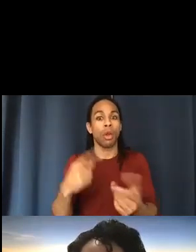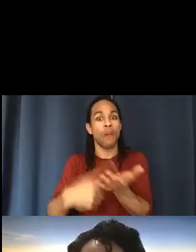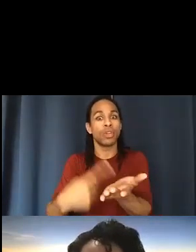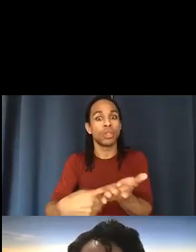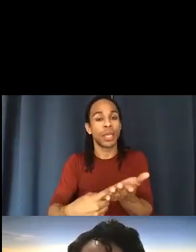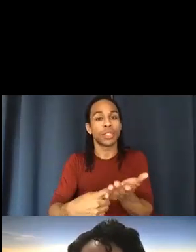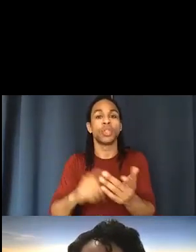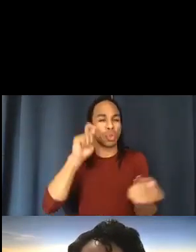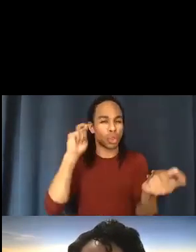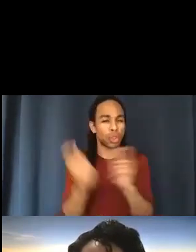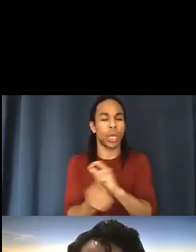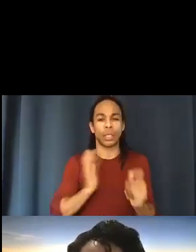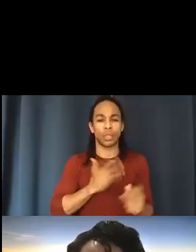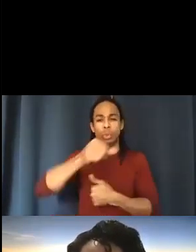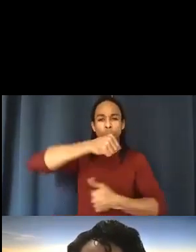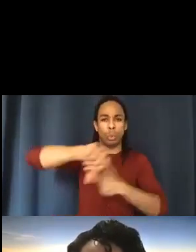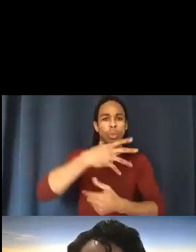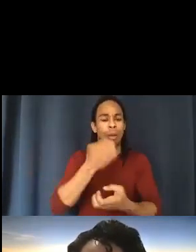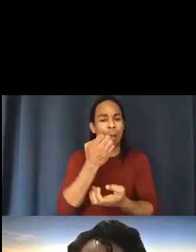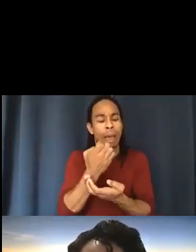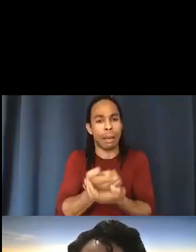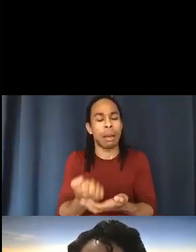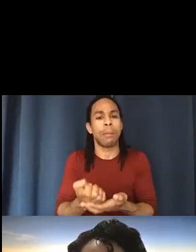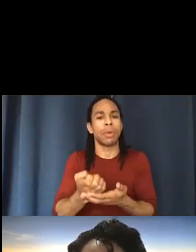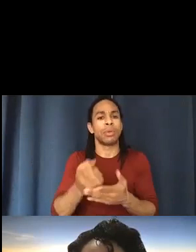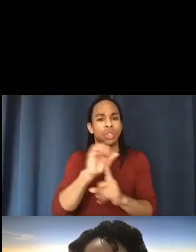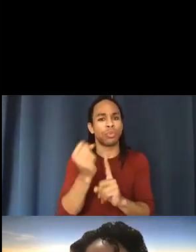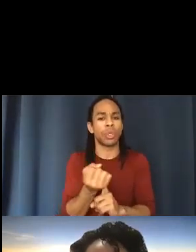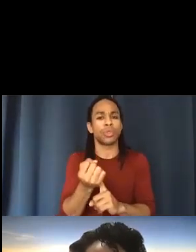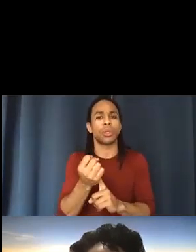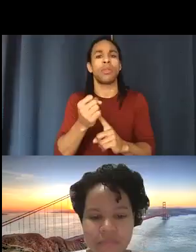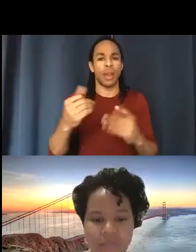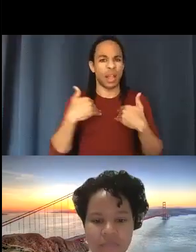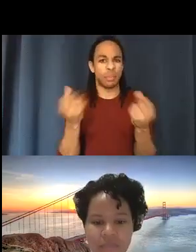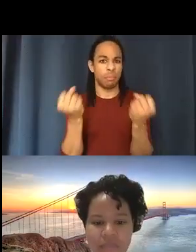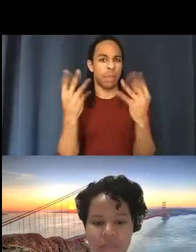that structure health inequalities. Thank you.